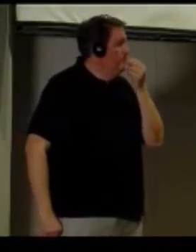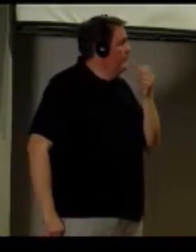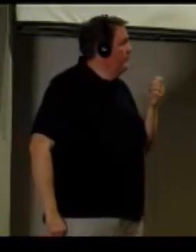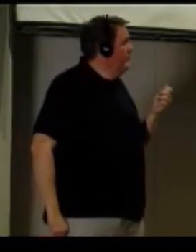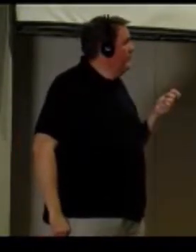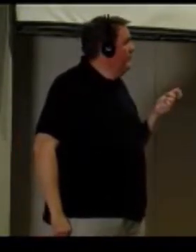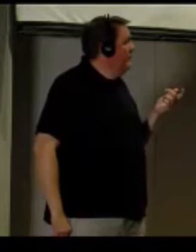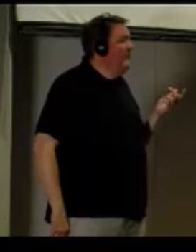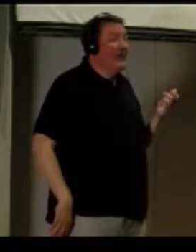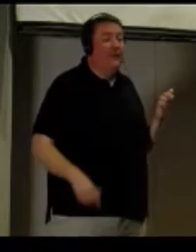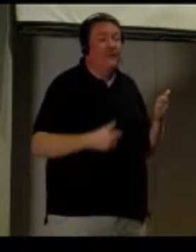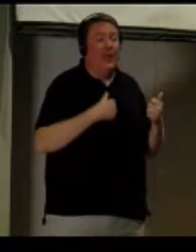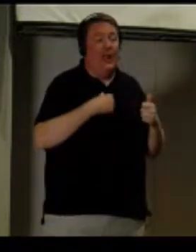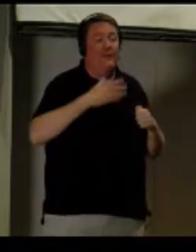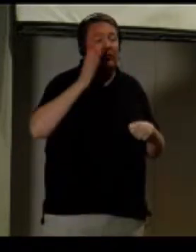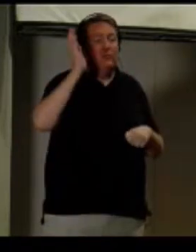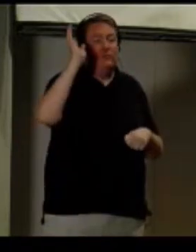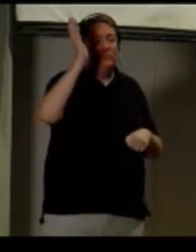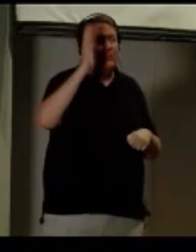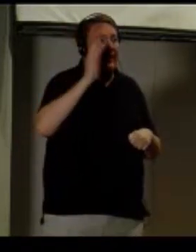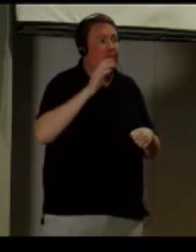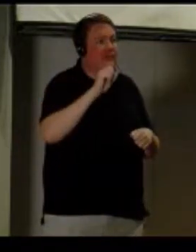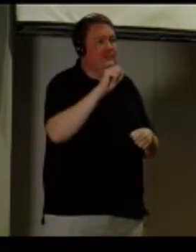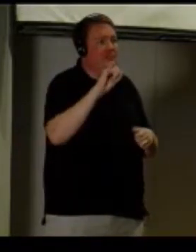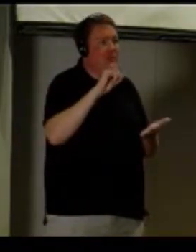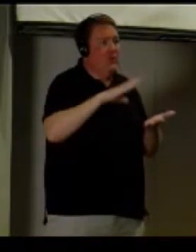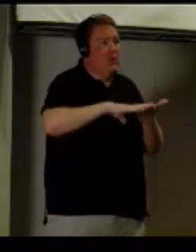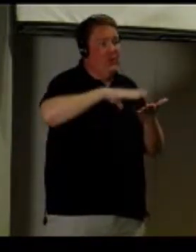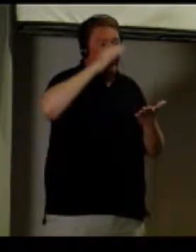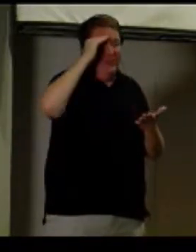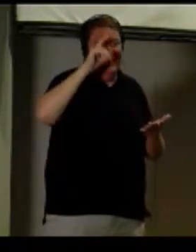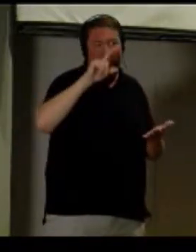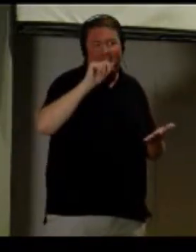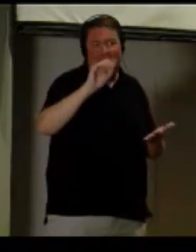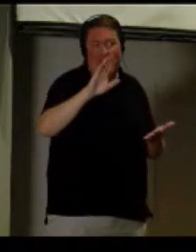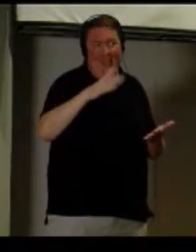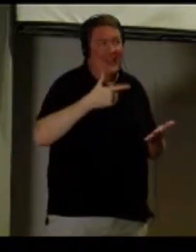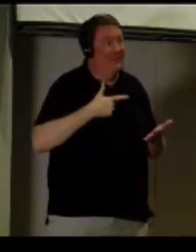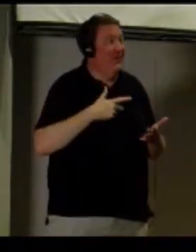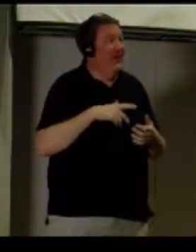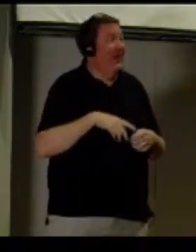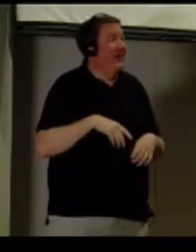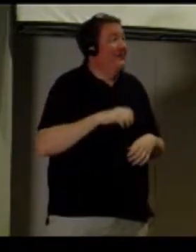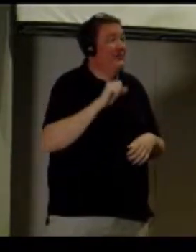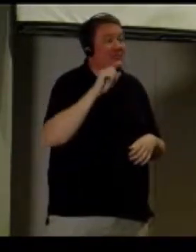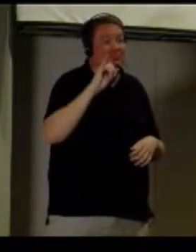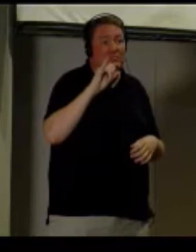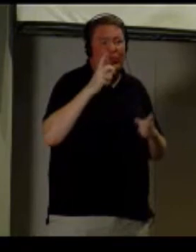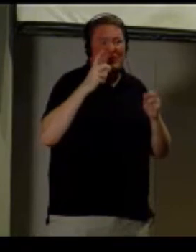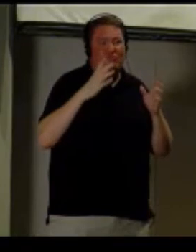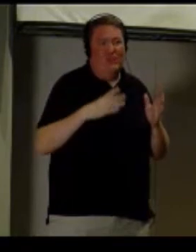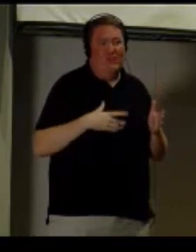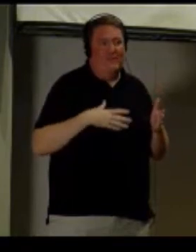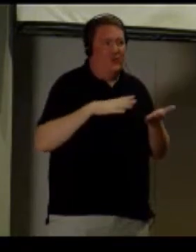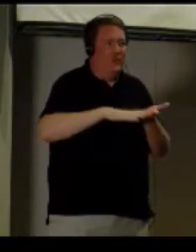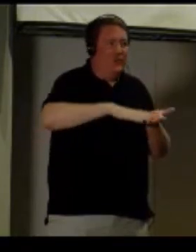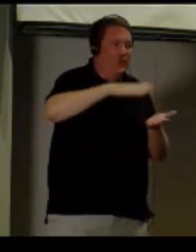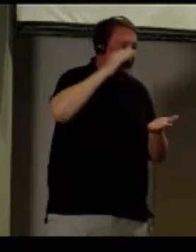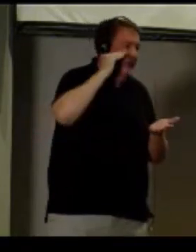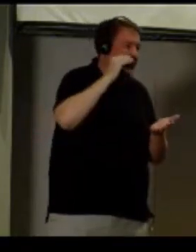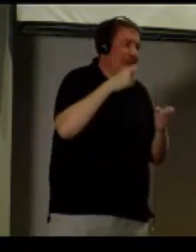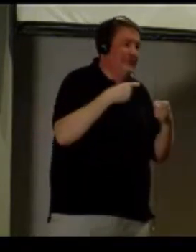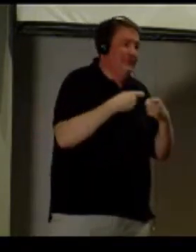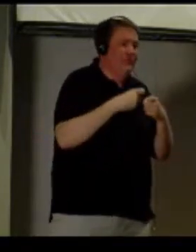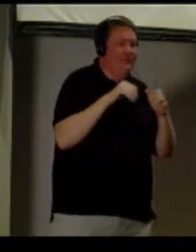presenting the Smithsonian Learning Lab, and I'm the director of the Smithsonian Center for Learning and Digital Access. And I'm really a